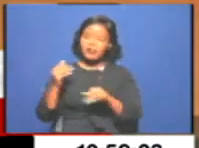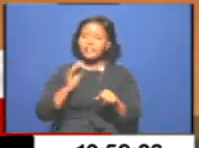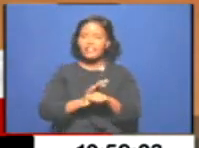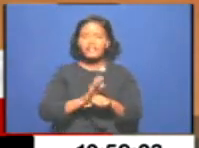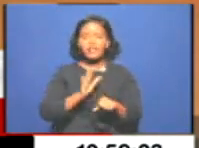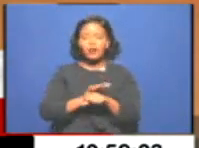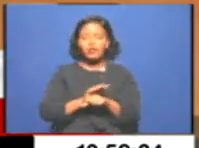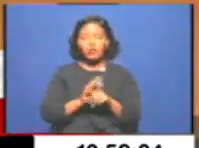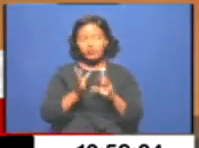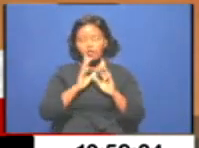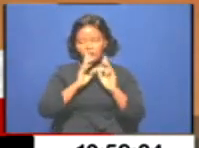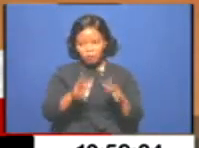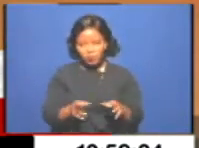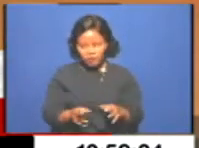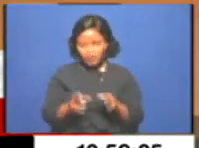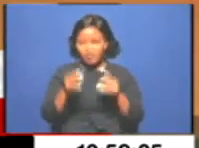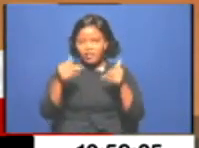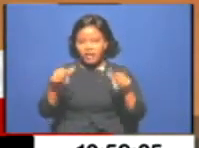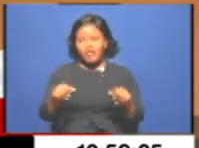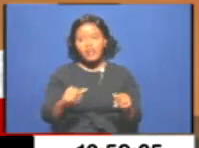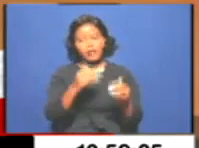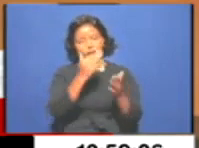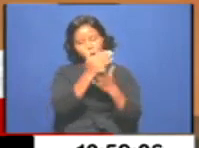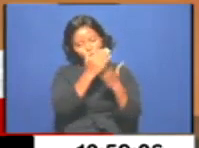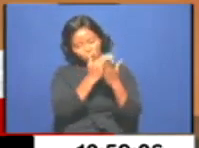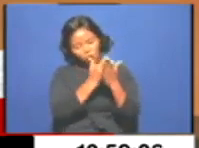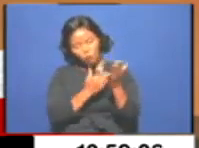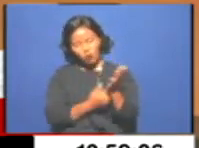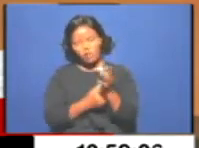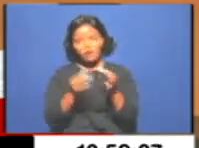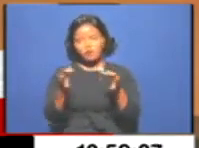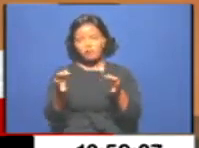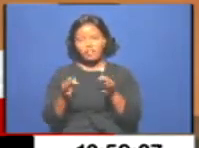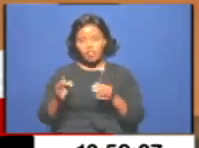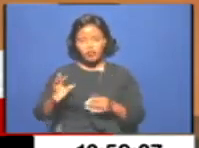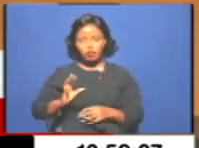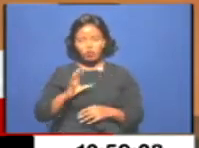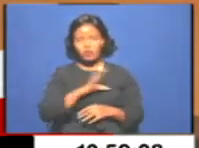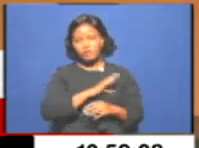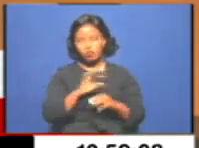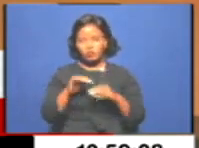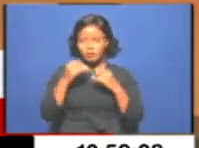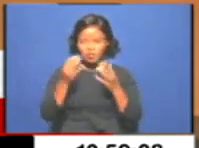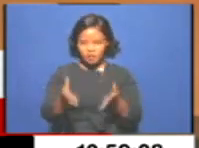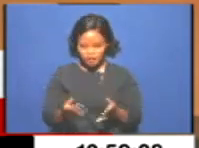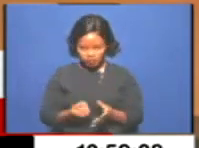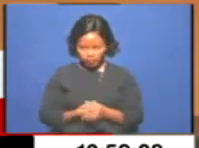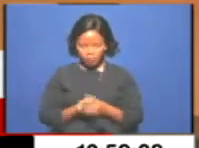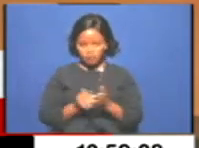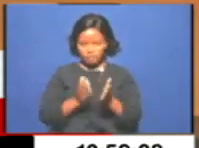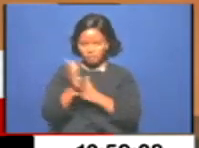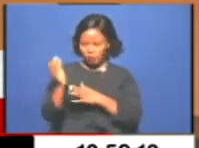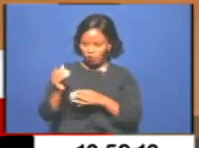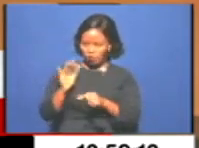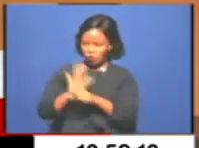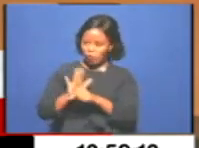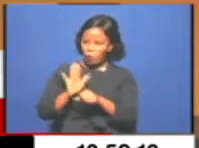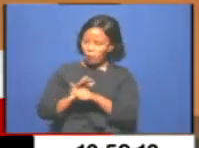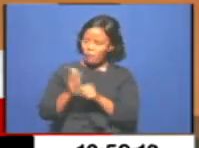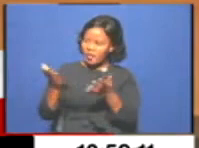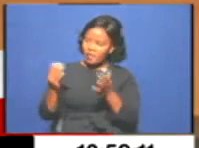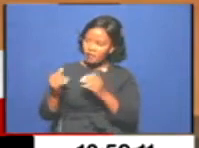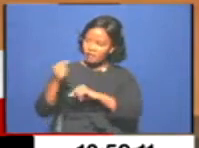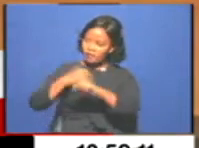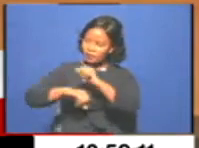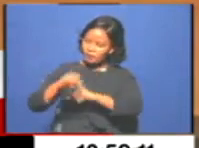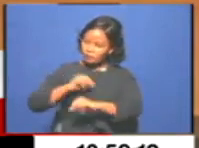Whatever program is carried out, the Finance Committee would be given. Through those small but very critical steps, then we were able to save a